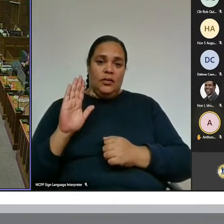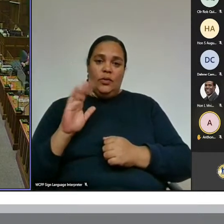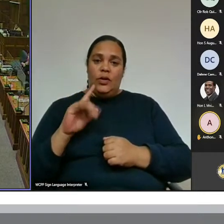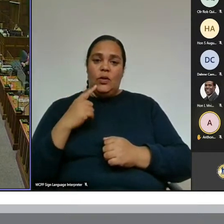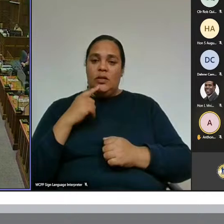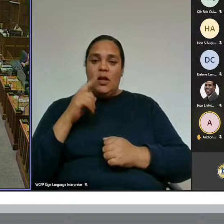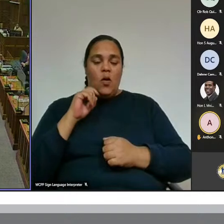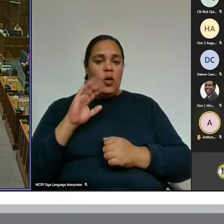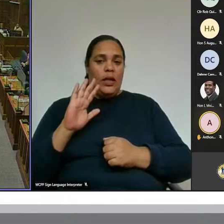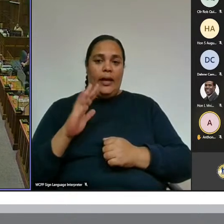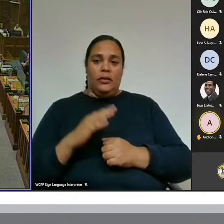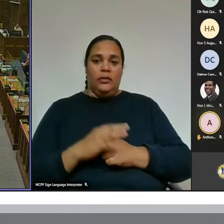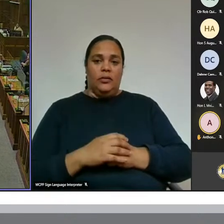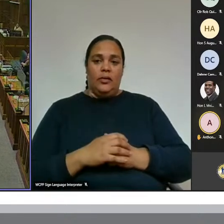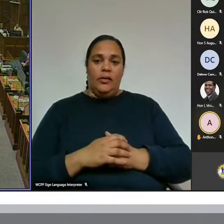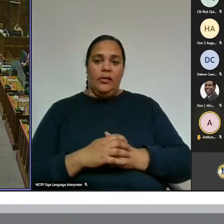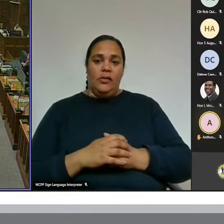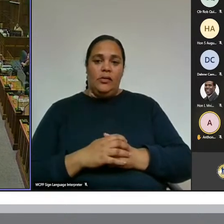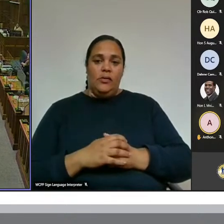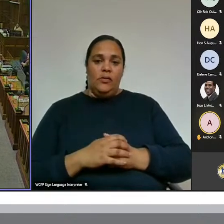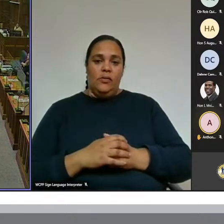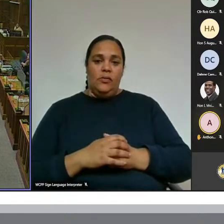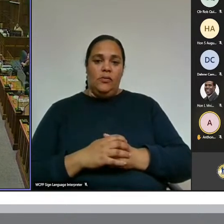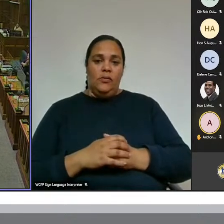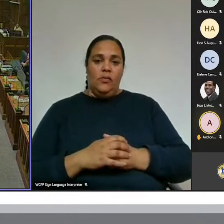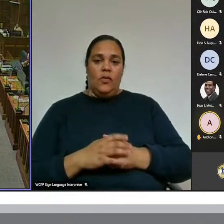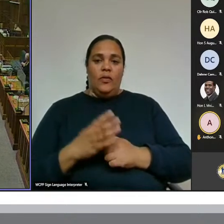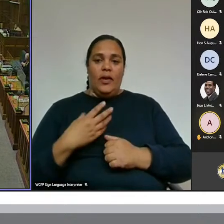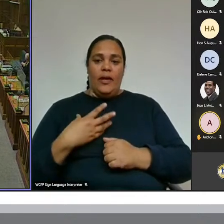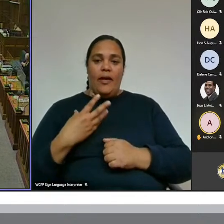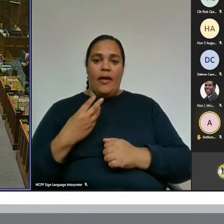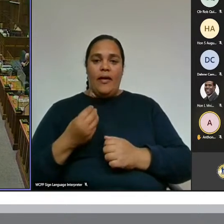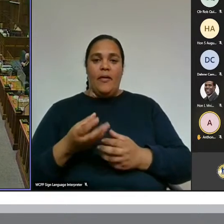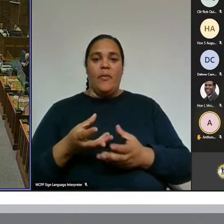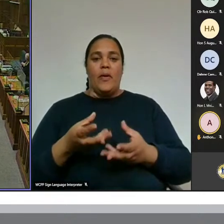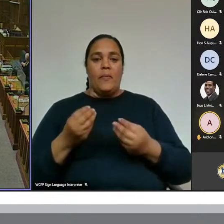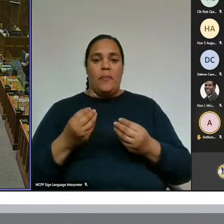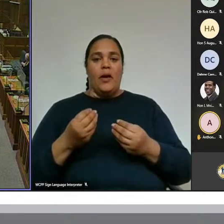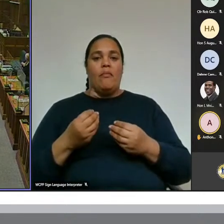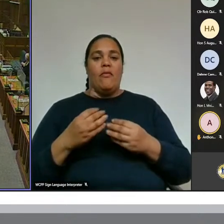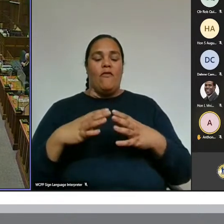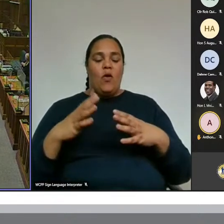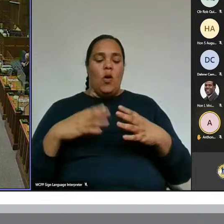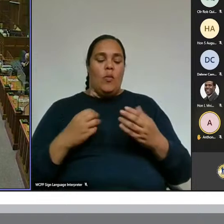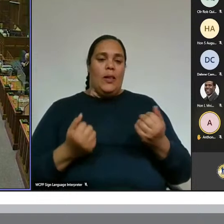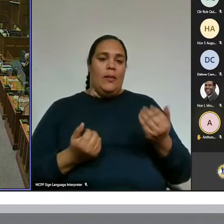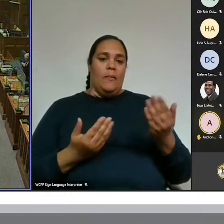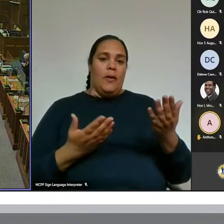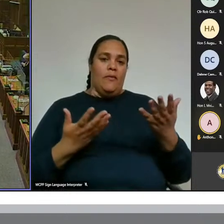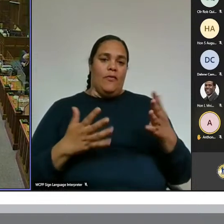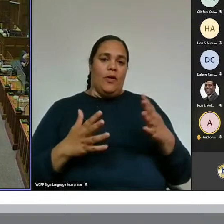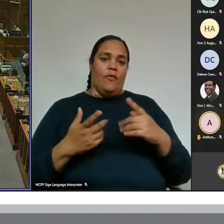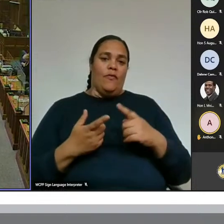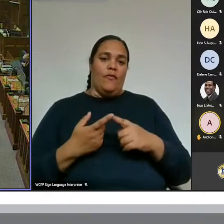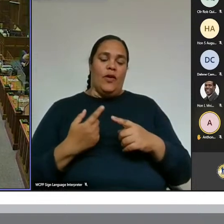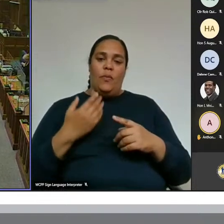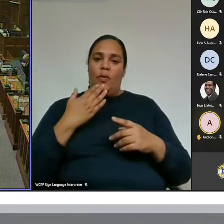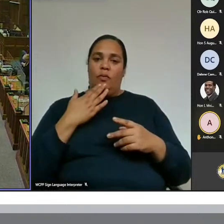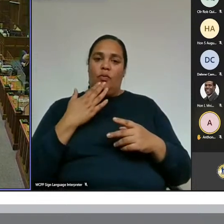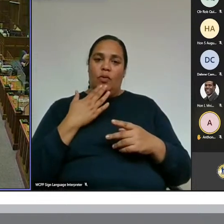here. Okay. We have received formal submissions from the following